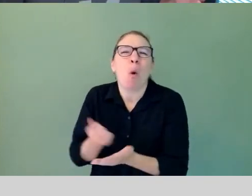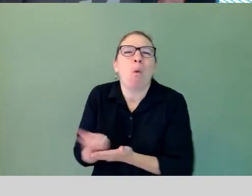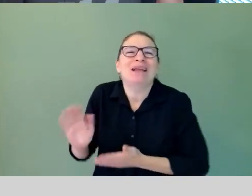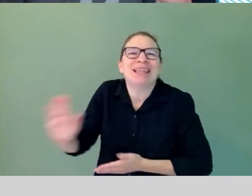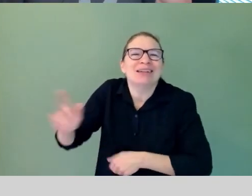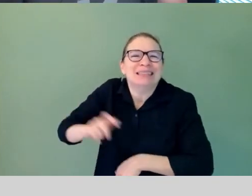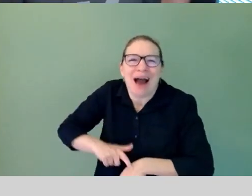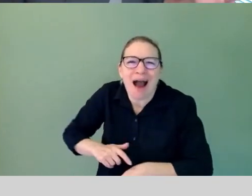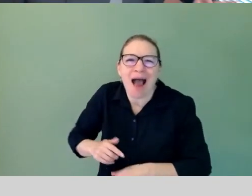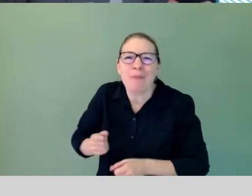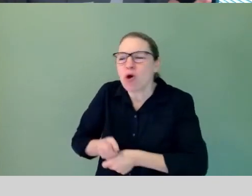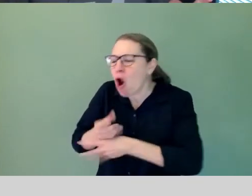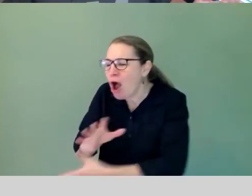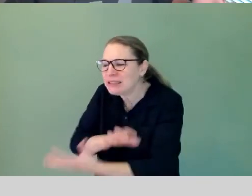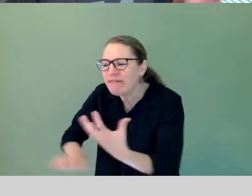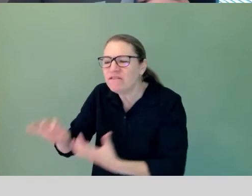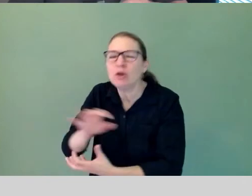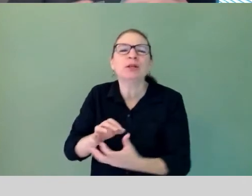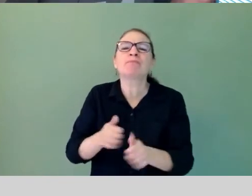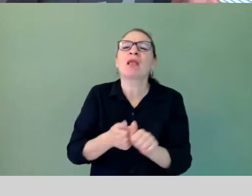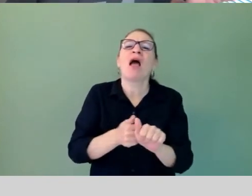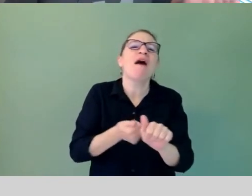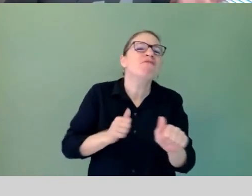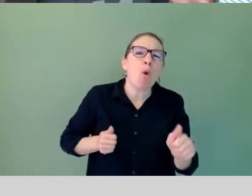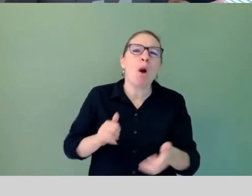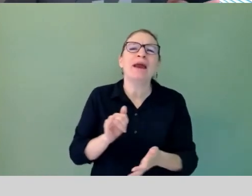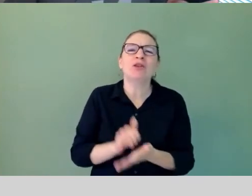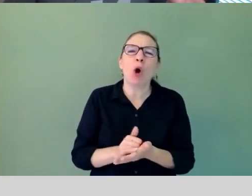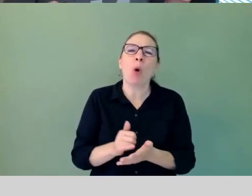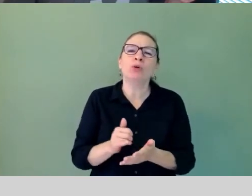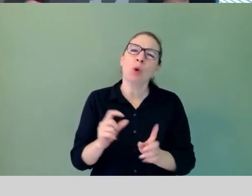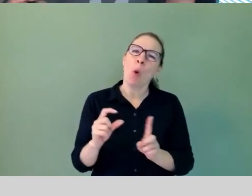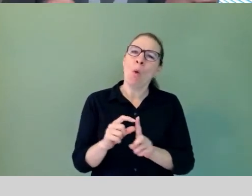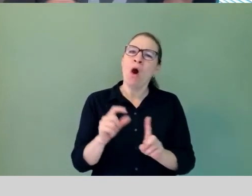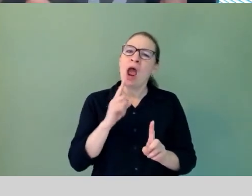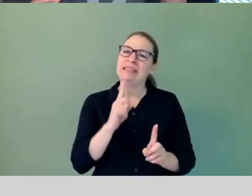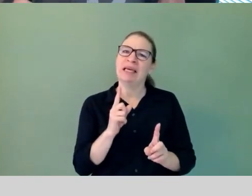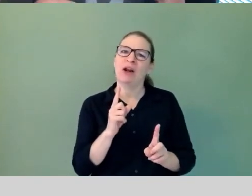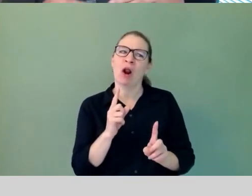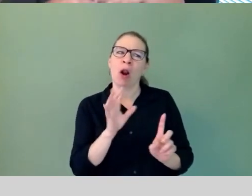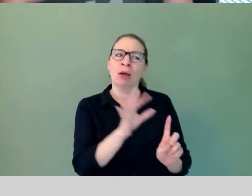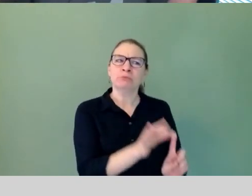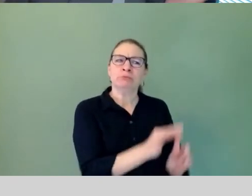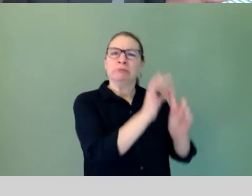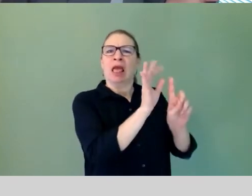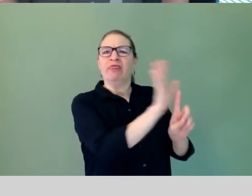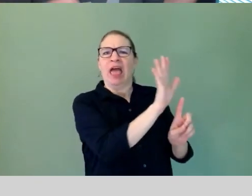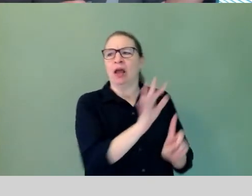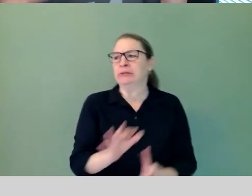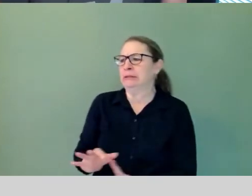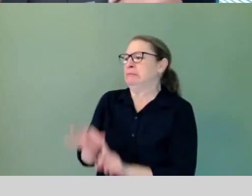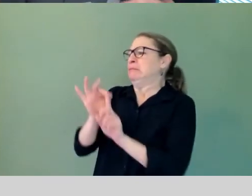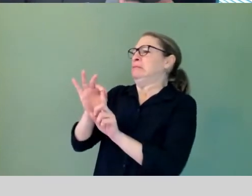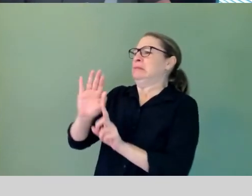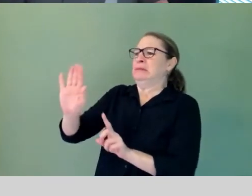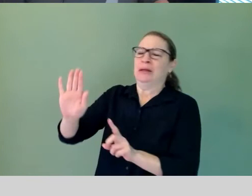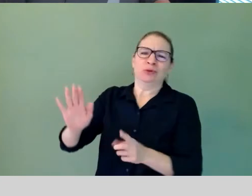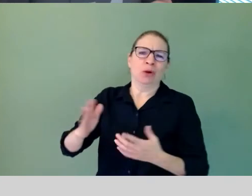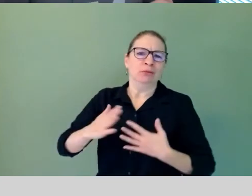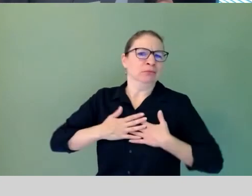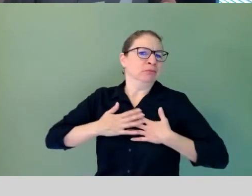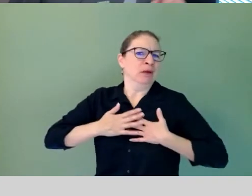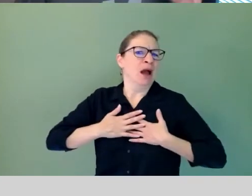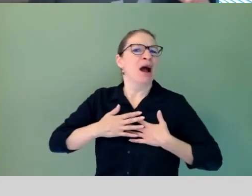avoid regional language. These are known as colloquialisms. But just try to avoid the regional language because it could confuse both people, you know, native and non-native